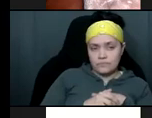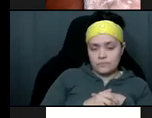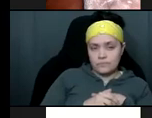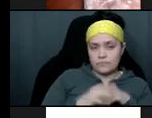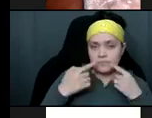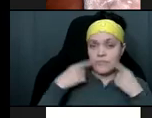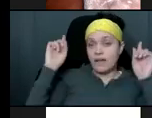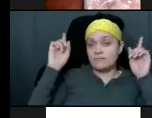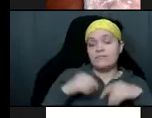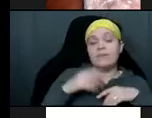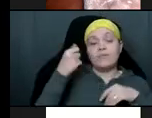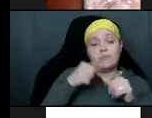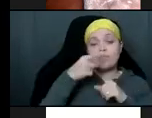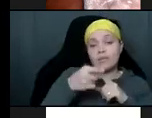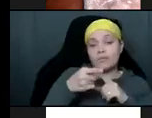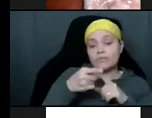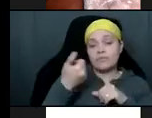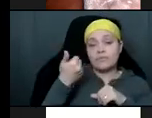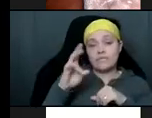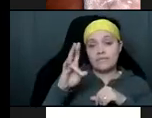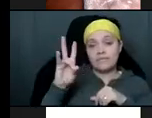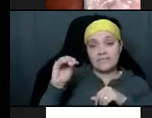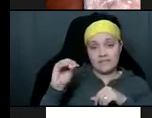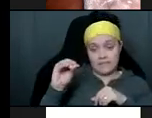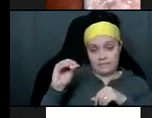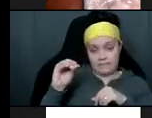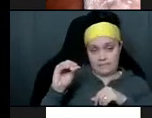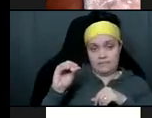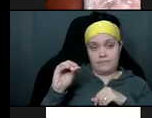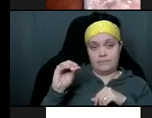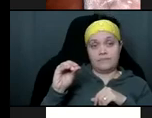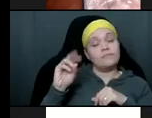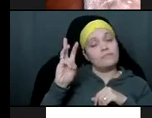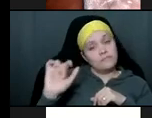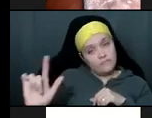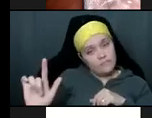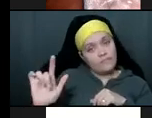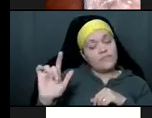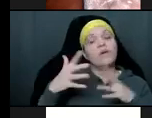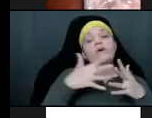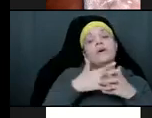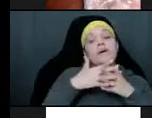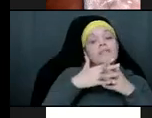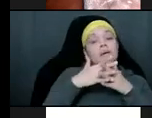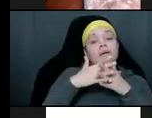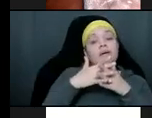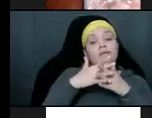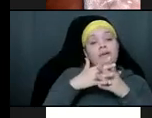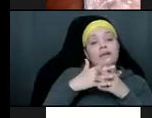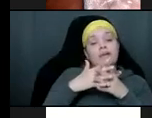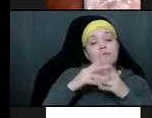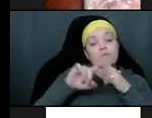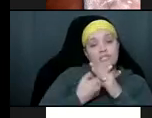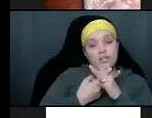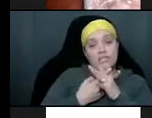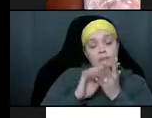But remember, he was there in 1770. Well, the American colonies were beginning to